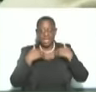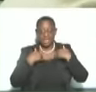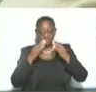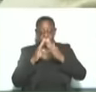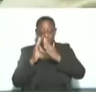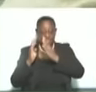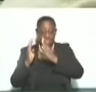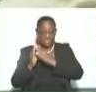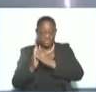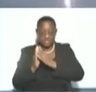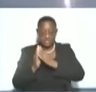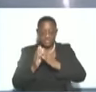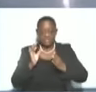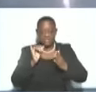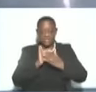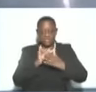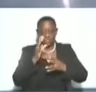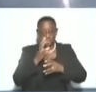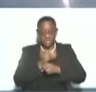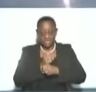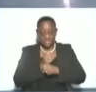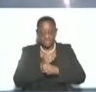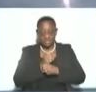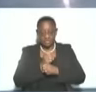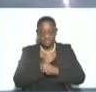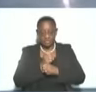surveys will get to the root cause of this problem.